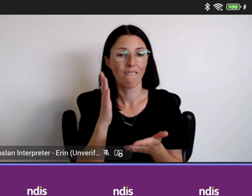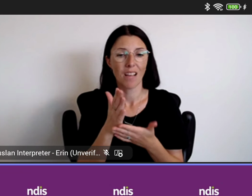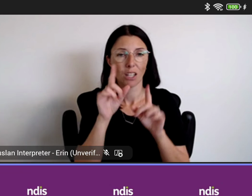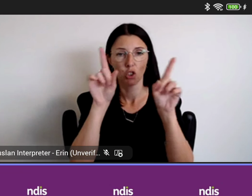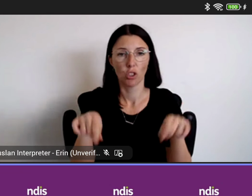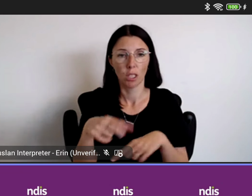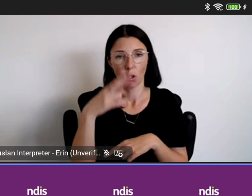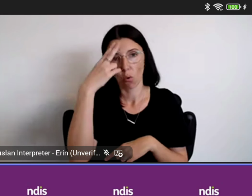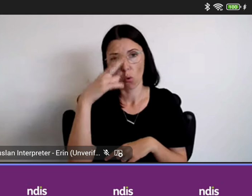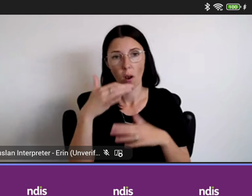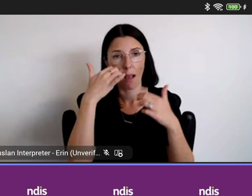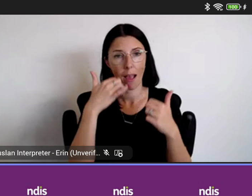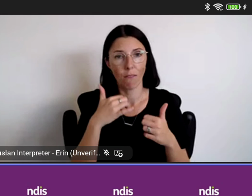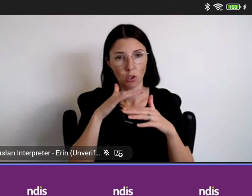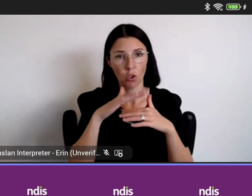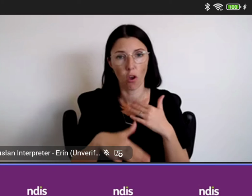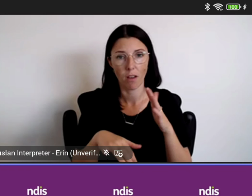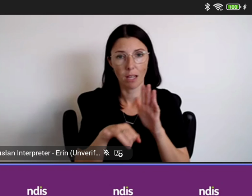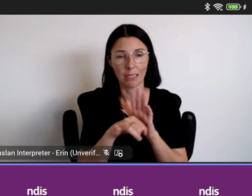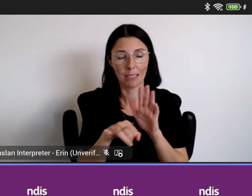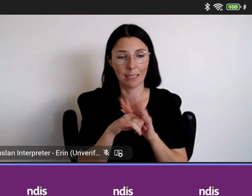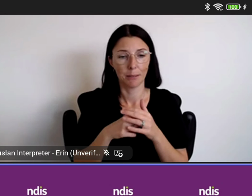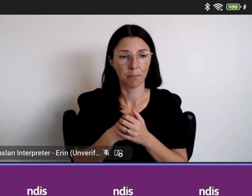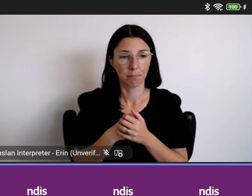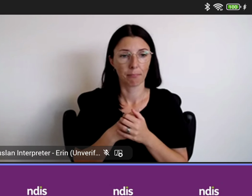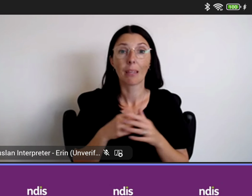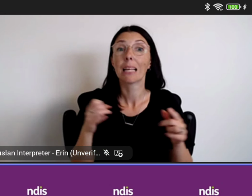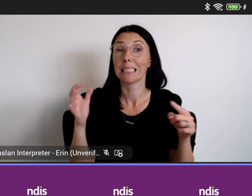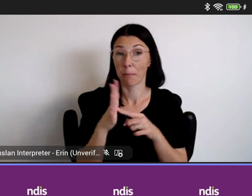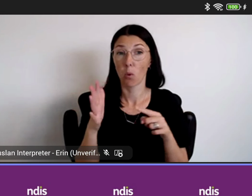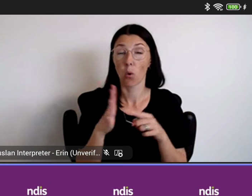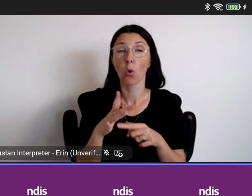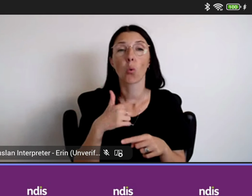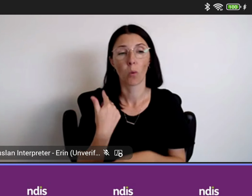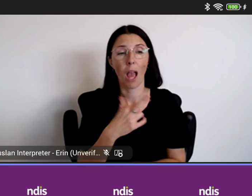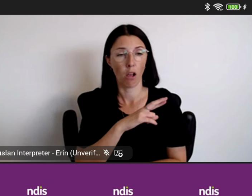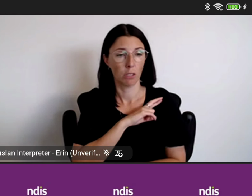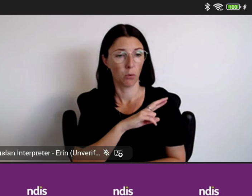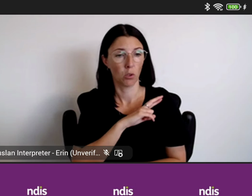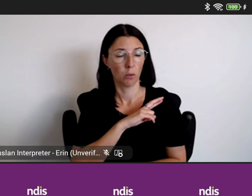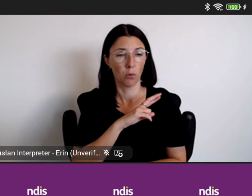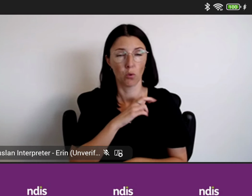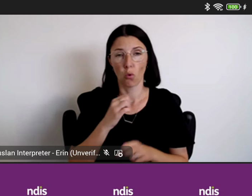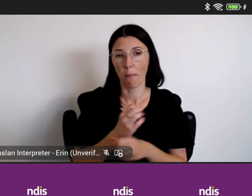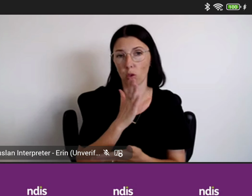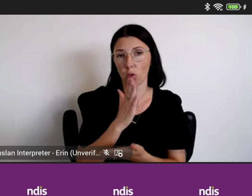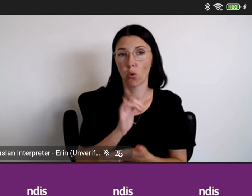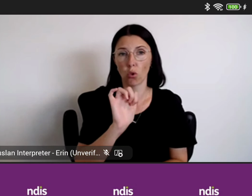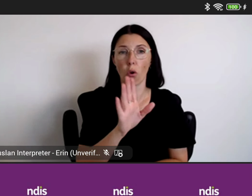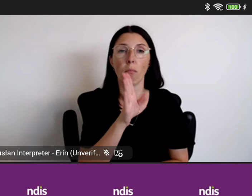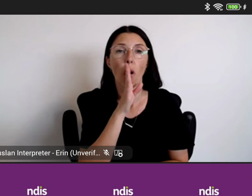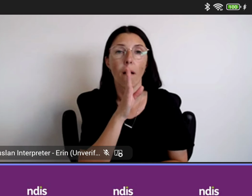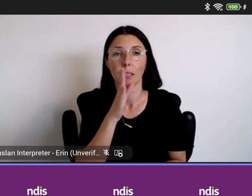Evidence of identity is important because we are responsible for keeping your information and privacy safe,